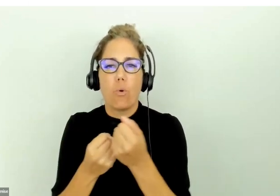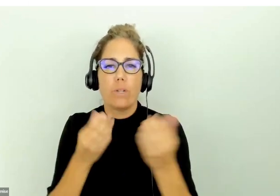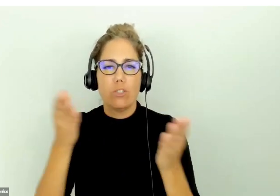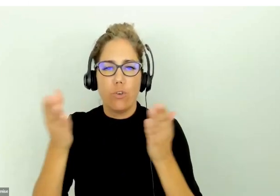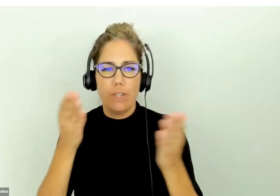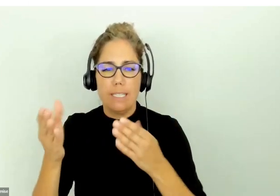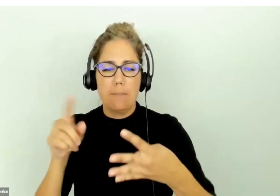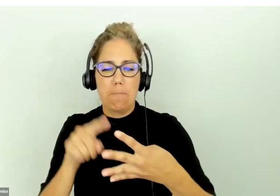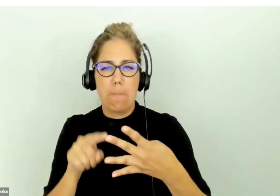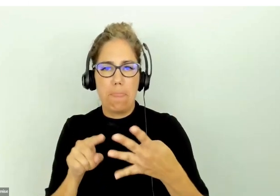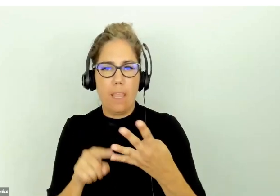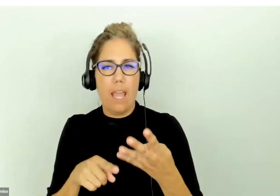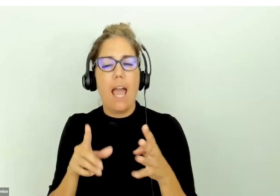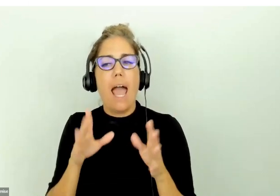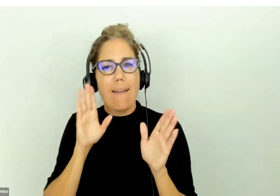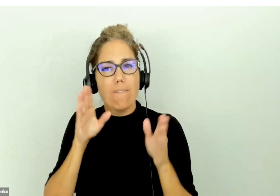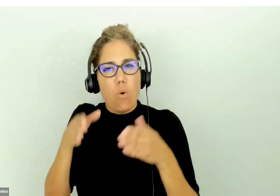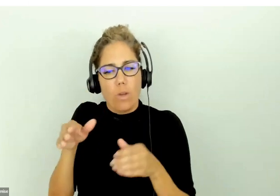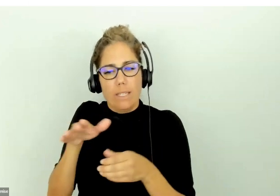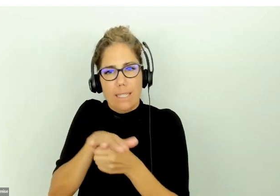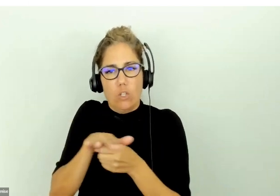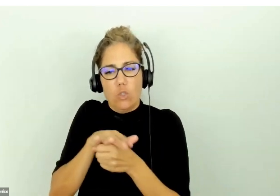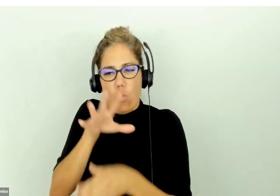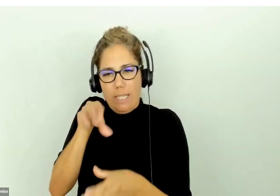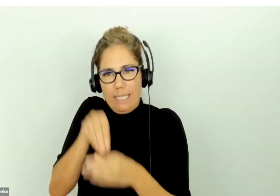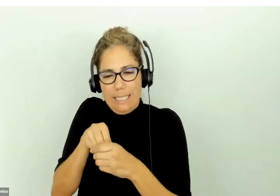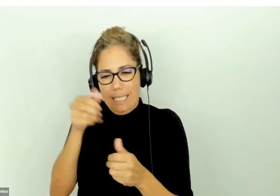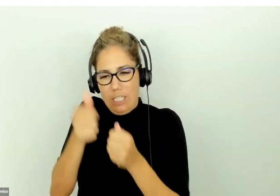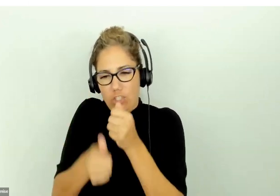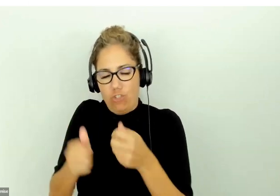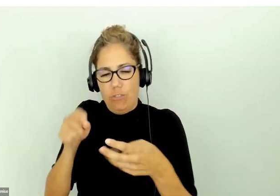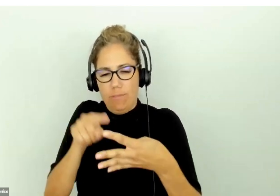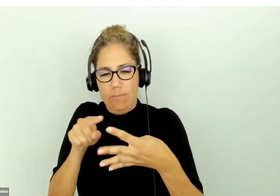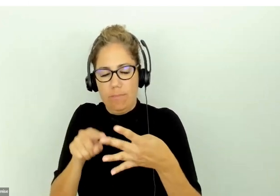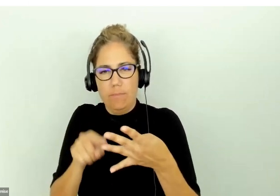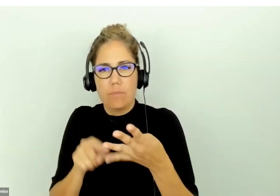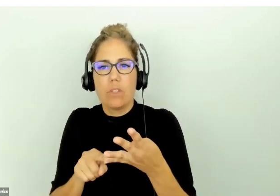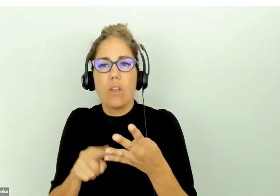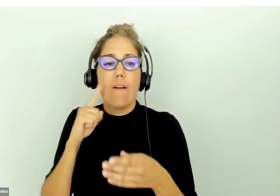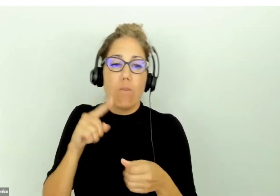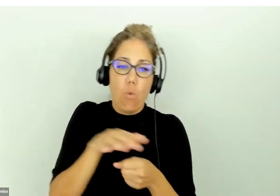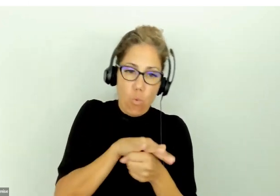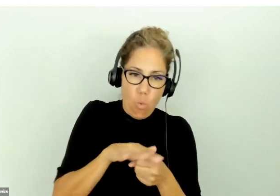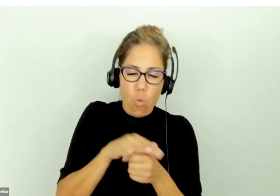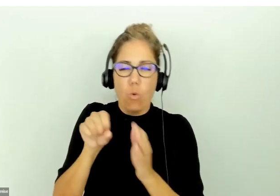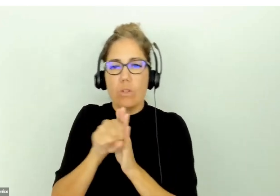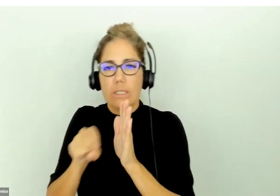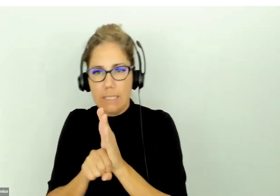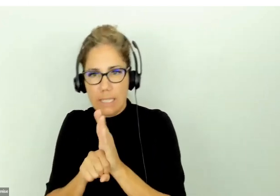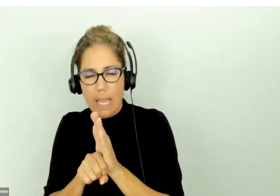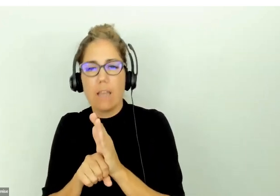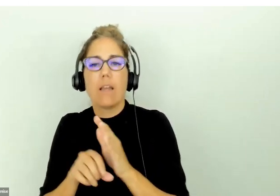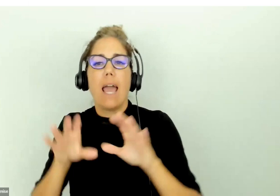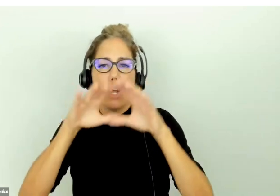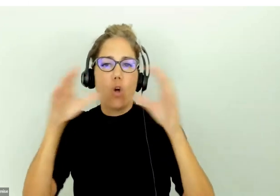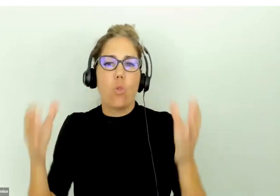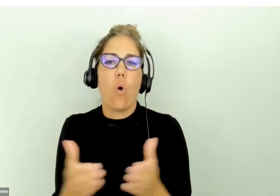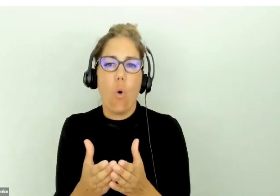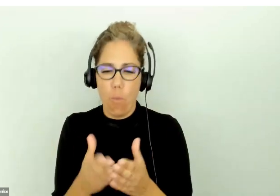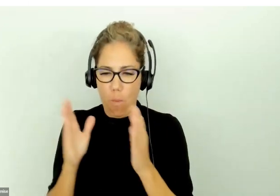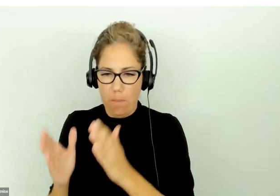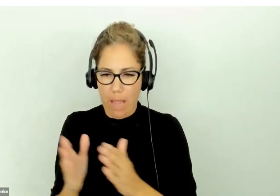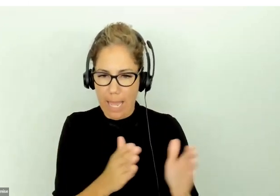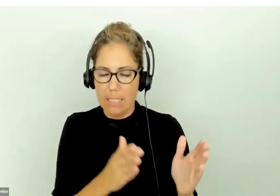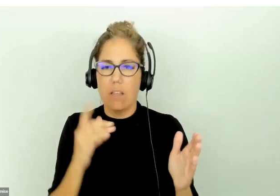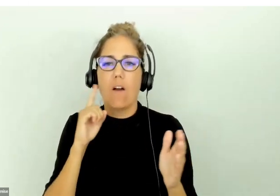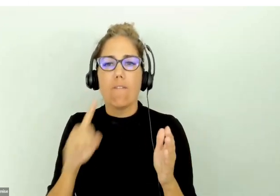domains and the focus areas within each domain harmonize with the priorities again in local, state, and global plans on aging. And this